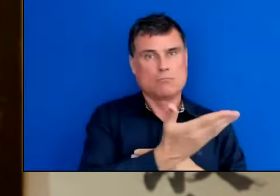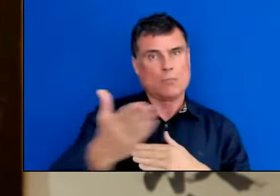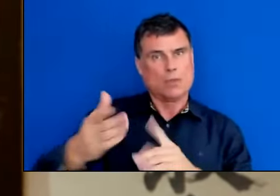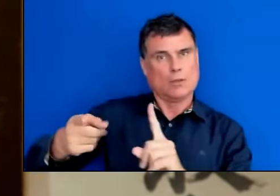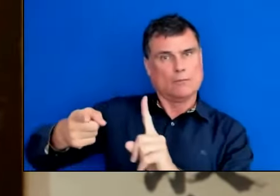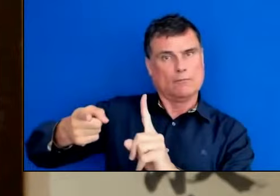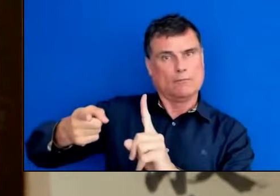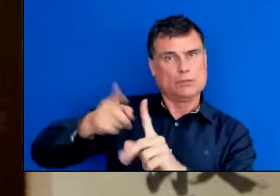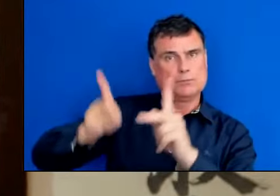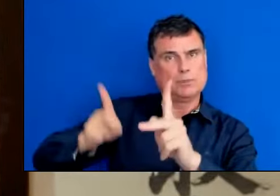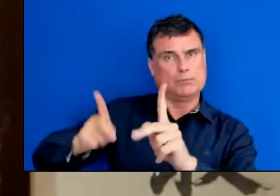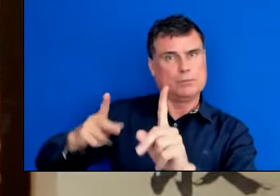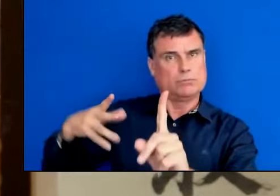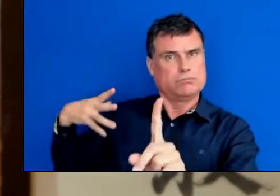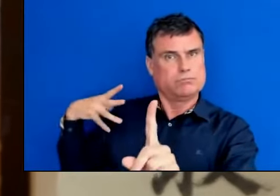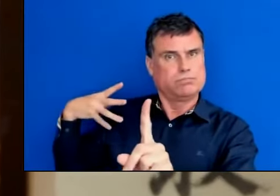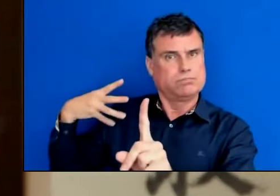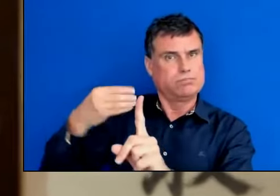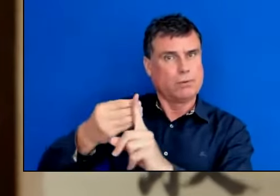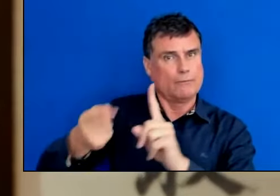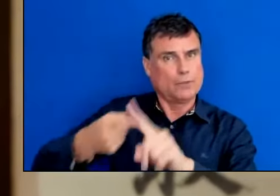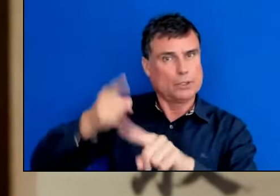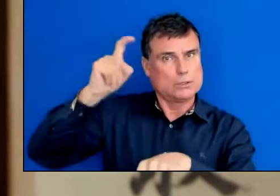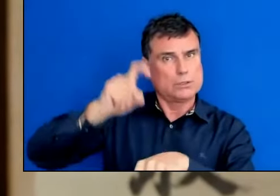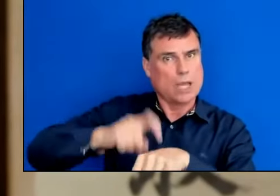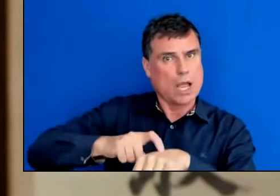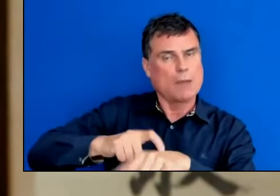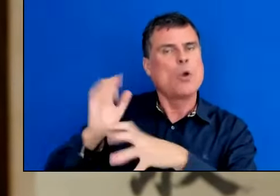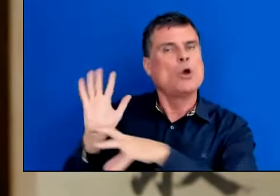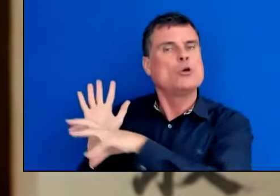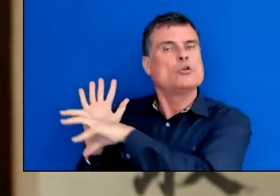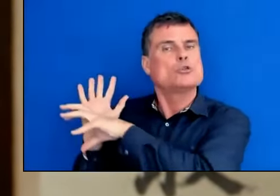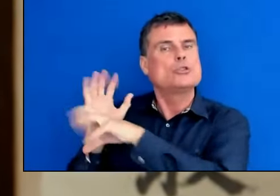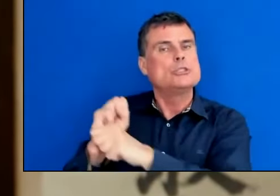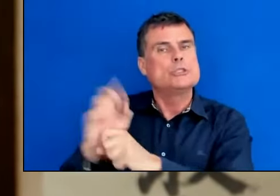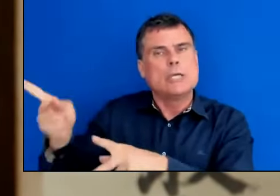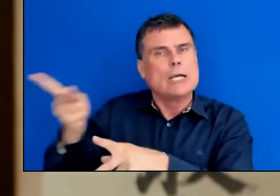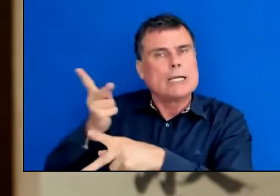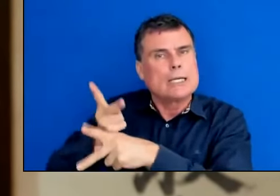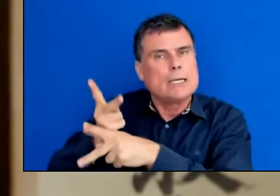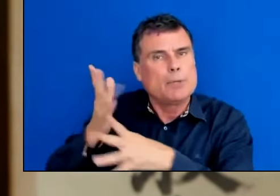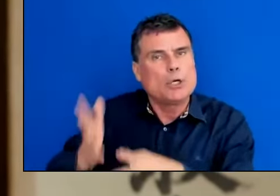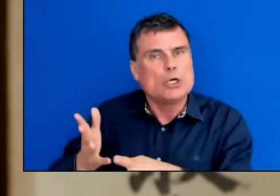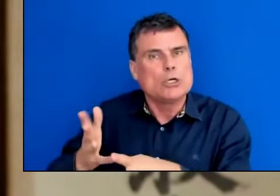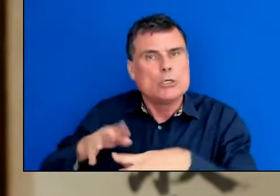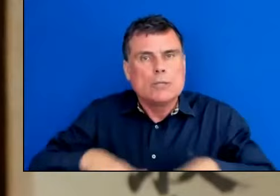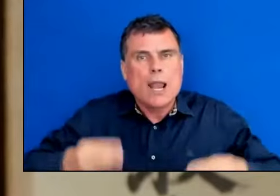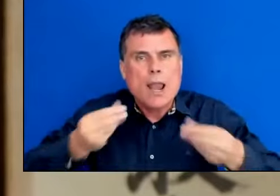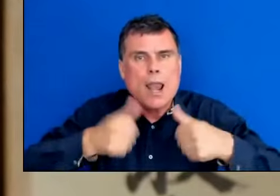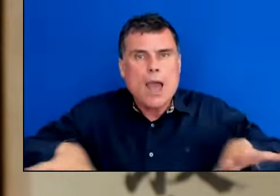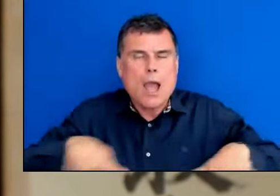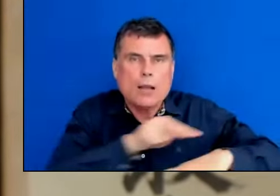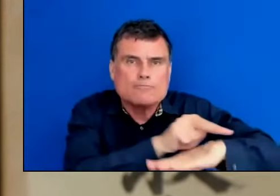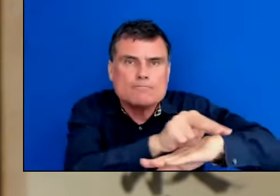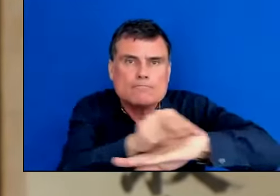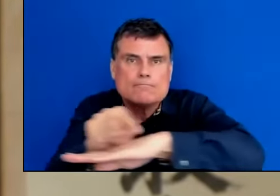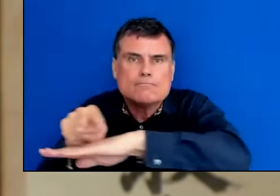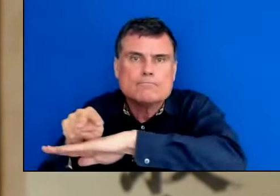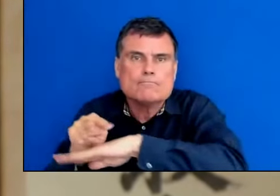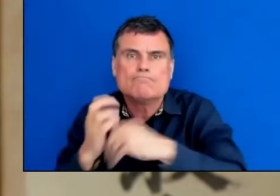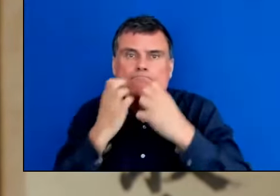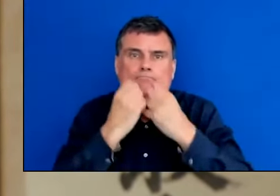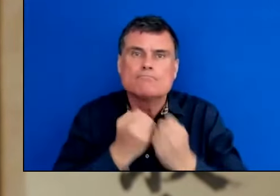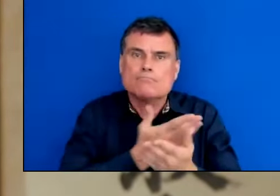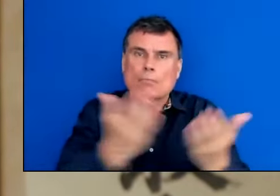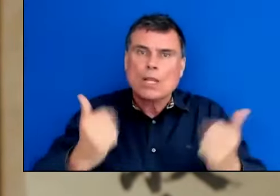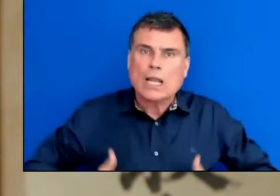to First Peoples who for time immemorial are the traditional keepers, stewards of the lands and the waters where